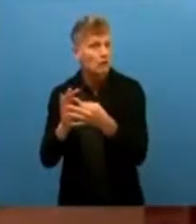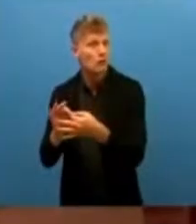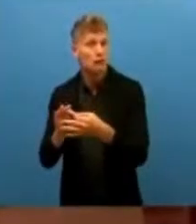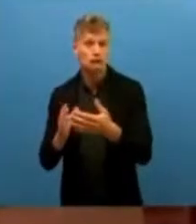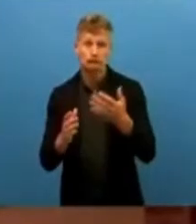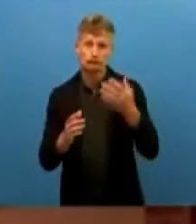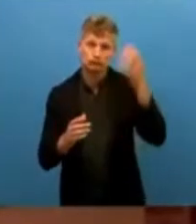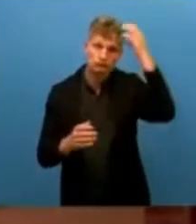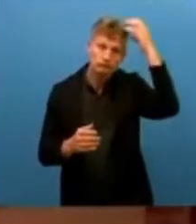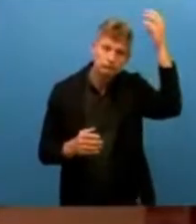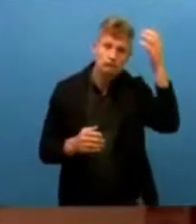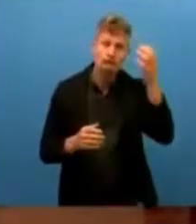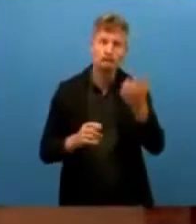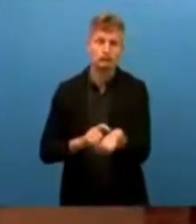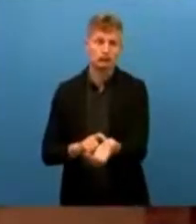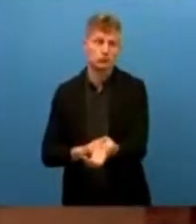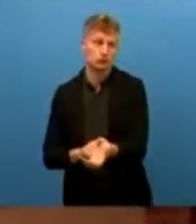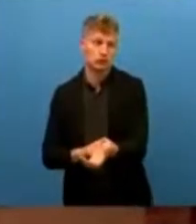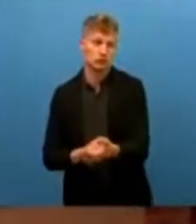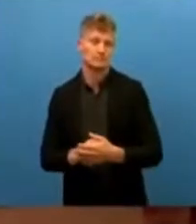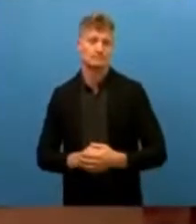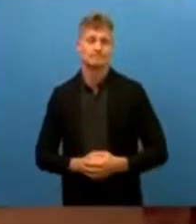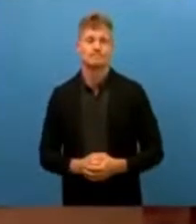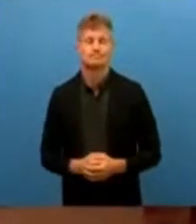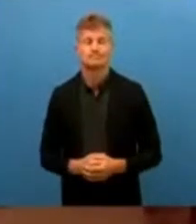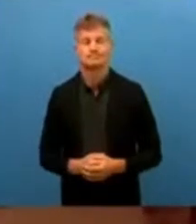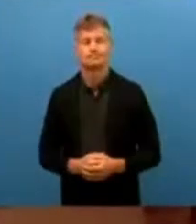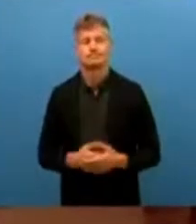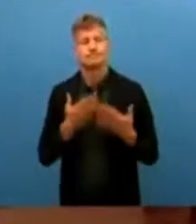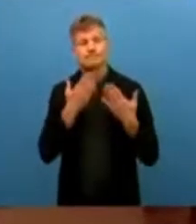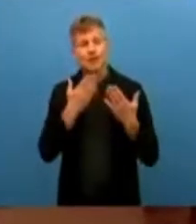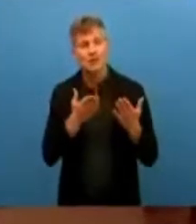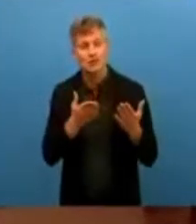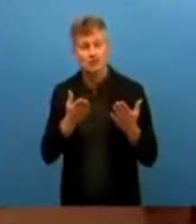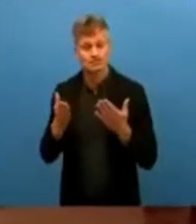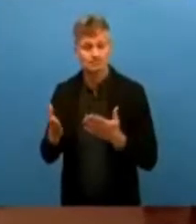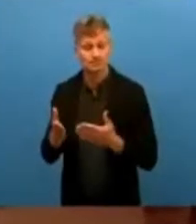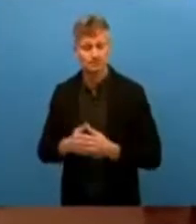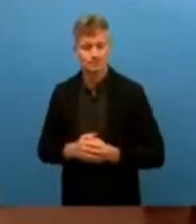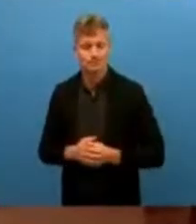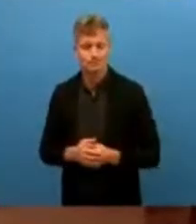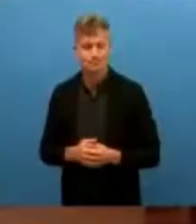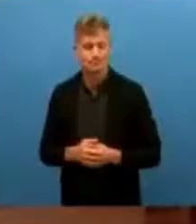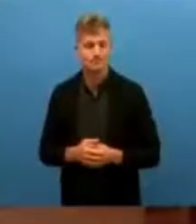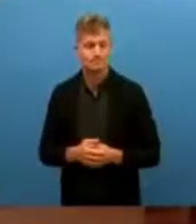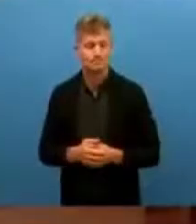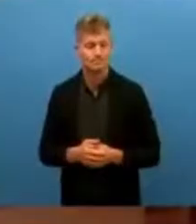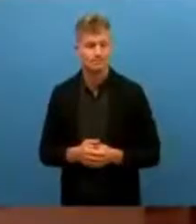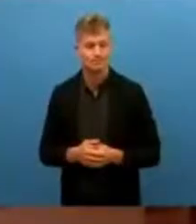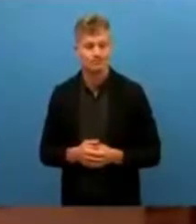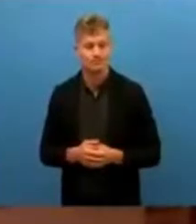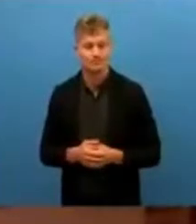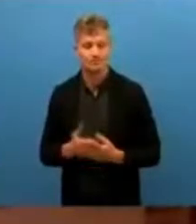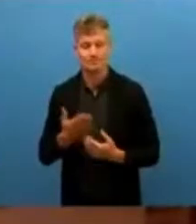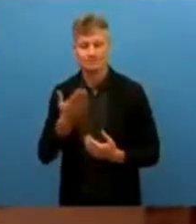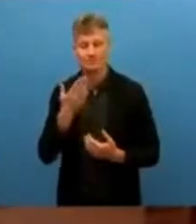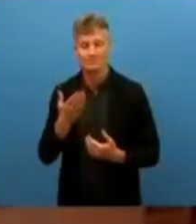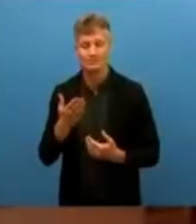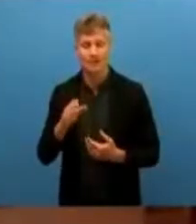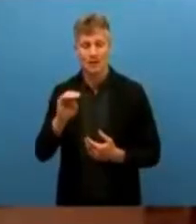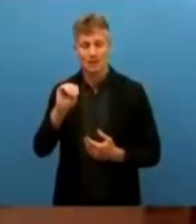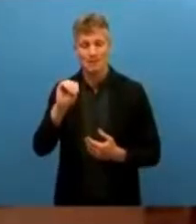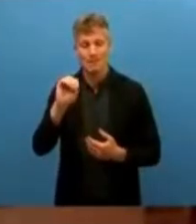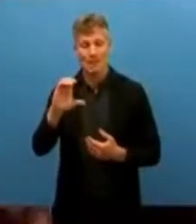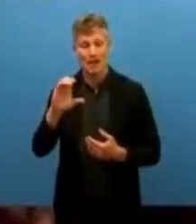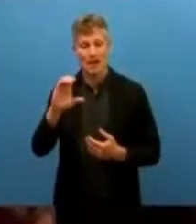Yeah, Ms. McCullough, please. Thank you, Chair. I would like to reaffirm that it's been a true honor for